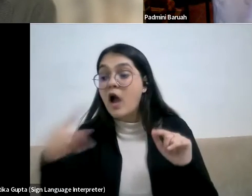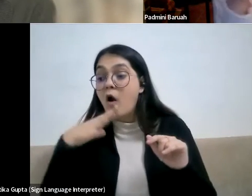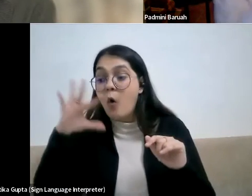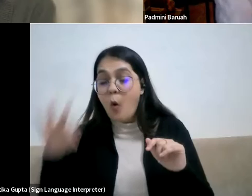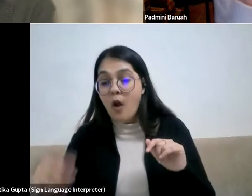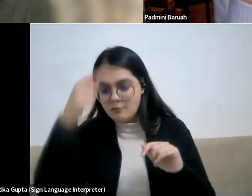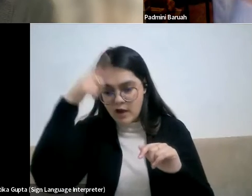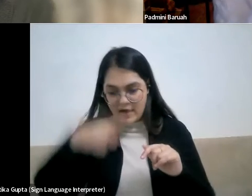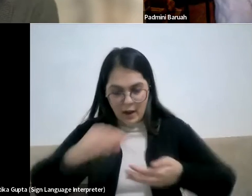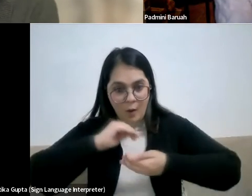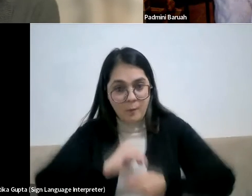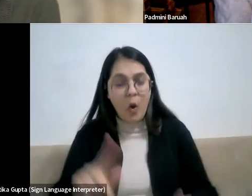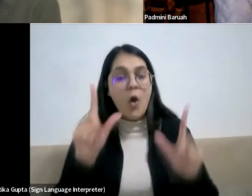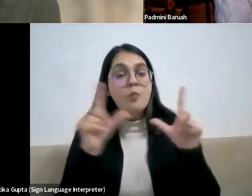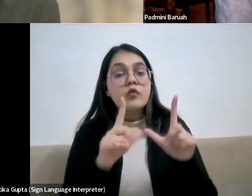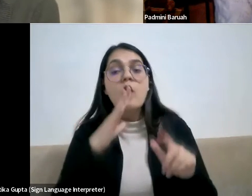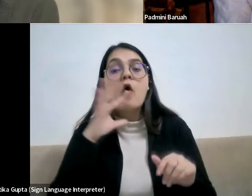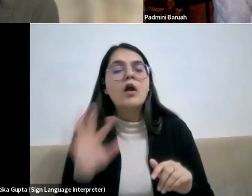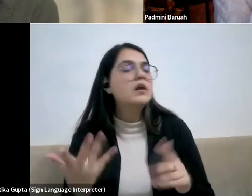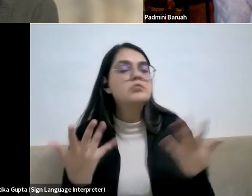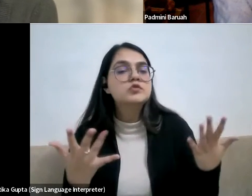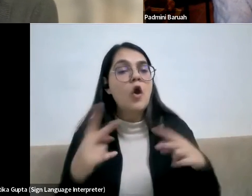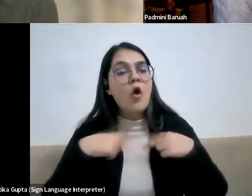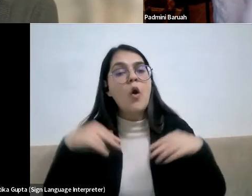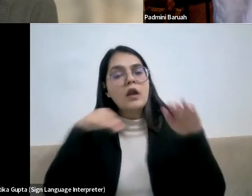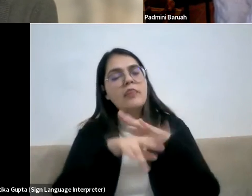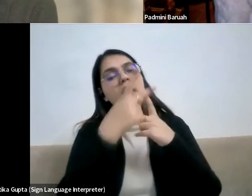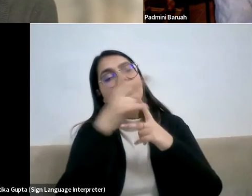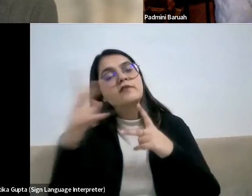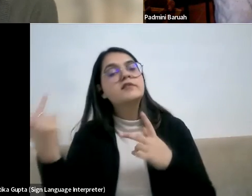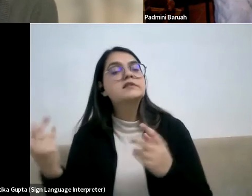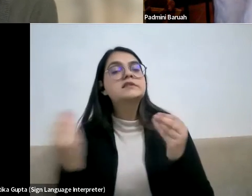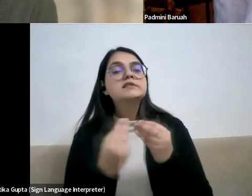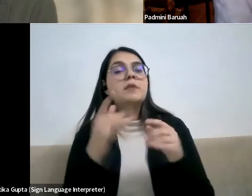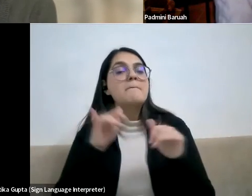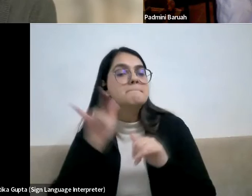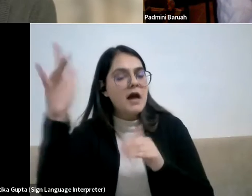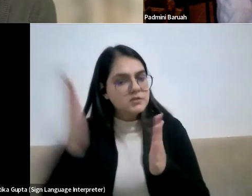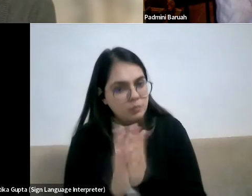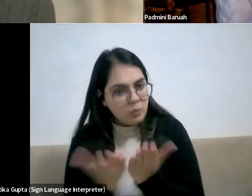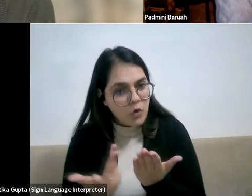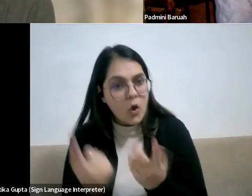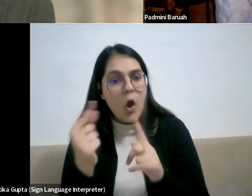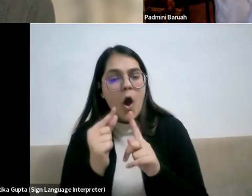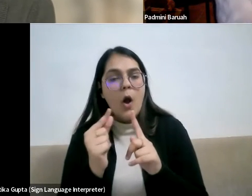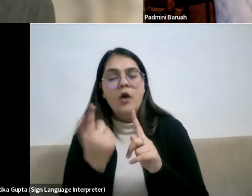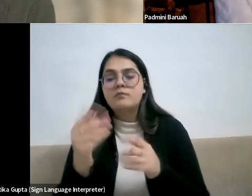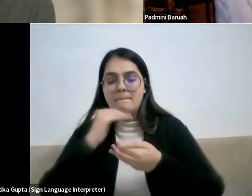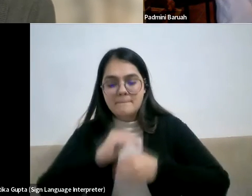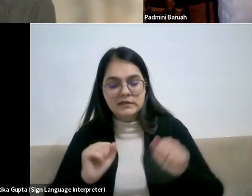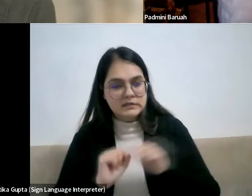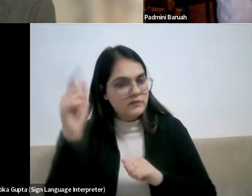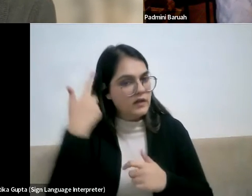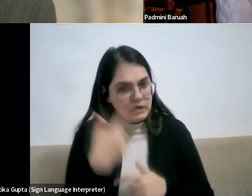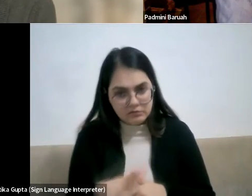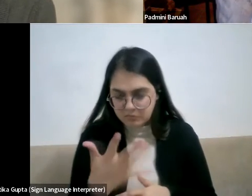At different points of time, the courts have held that passports don't count, birth certificates are not enough on their own, land records are